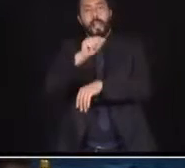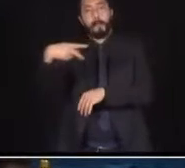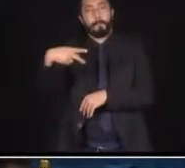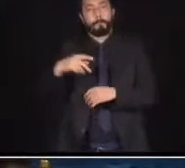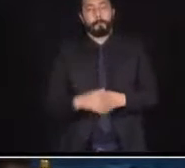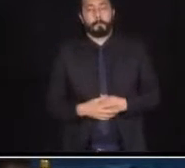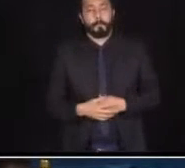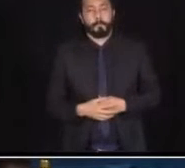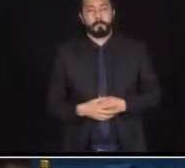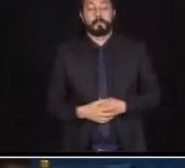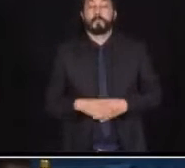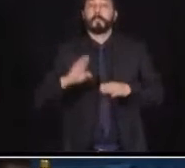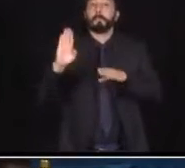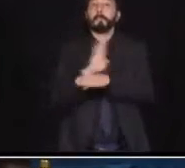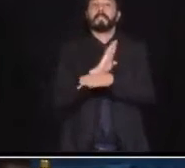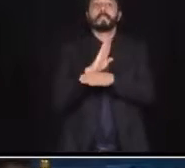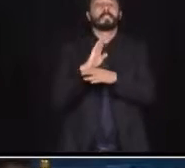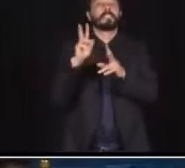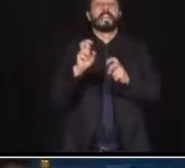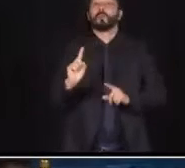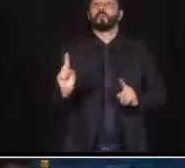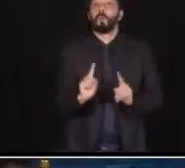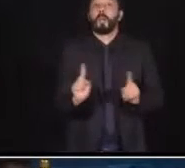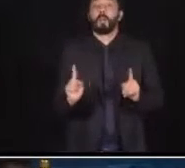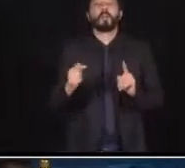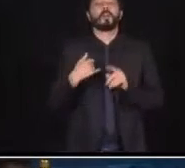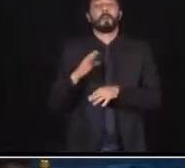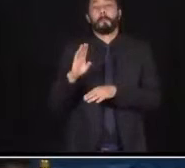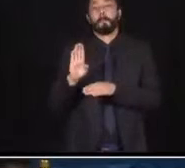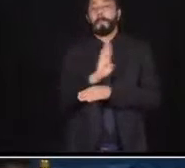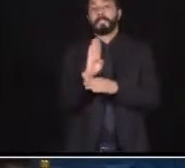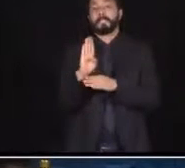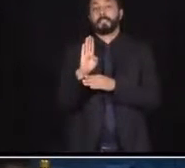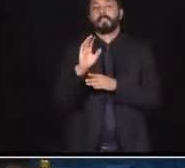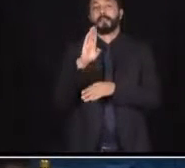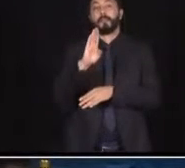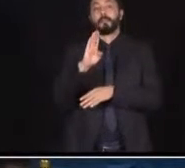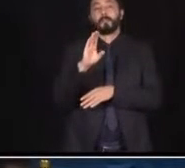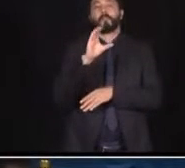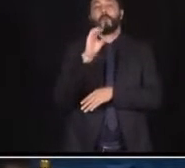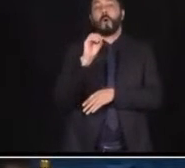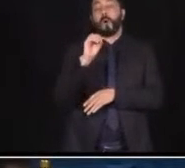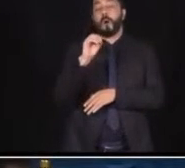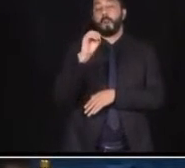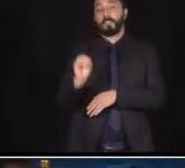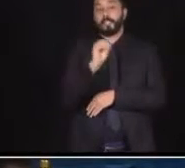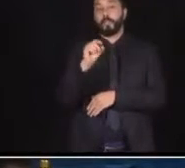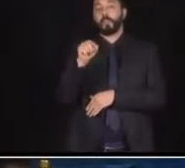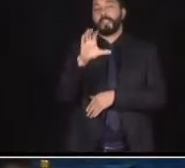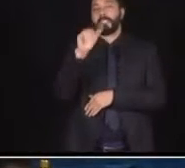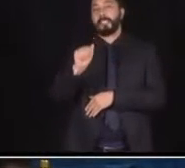go to ontario.ca/COVID Alert to find all the information they need. That's